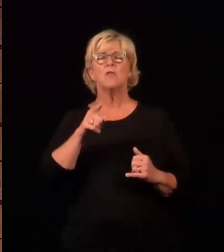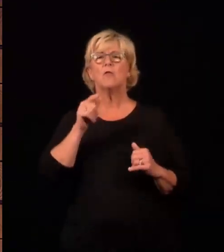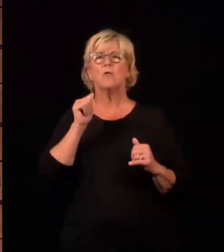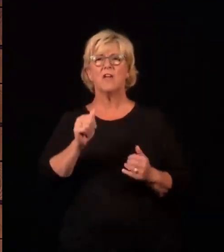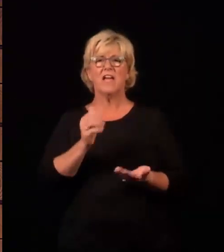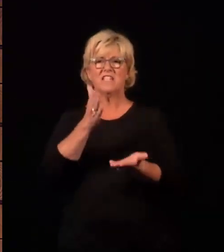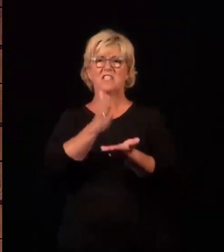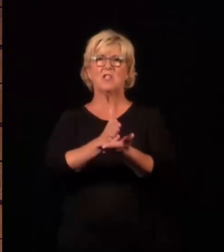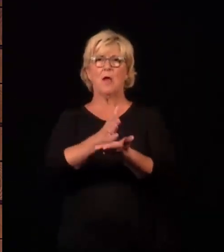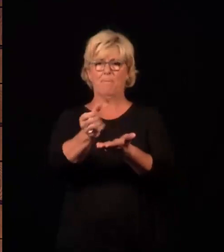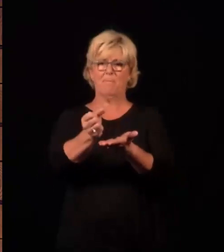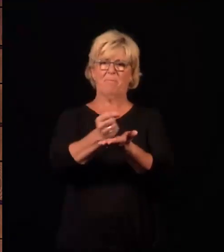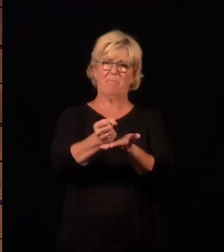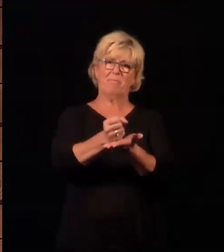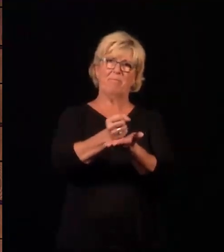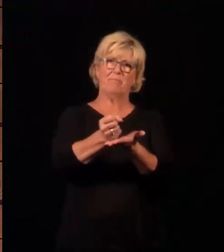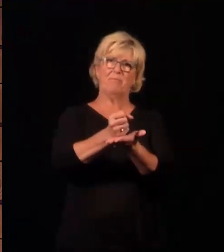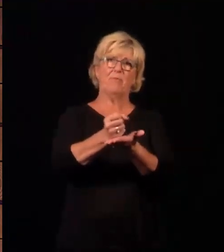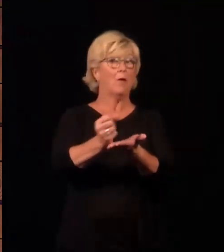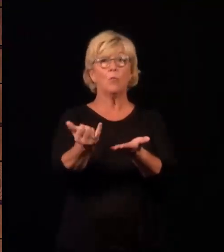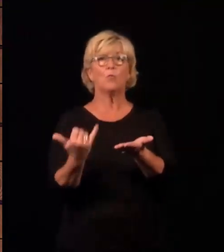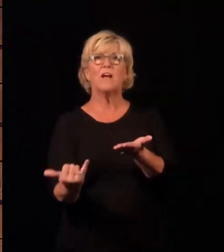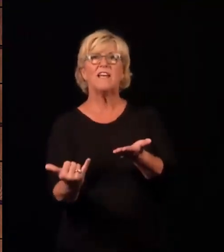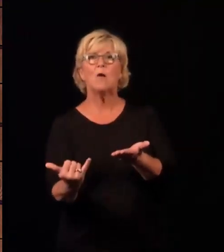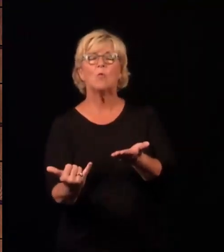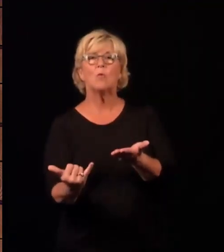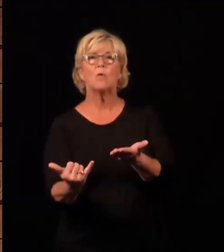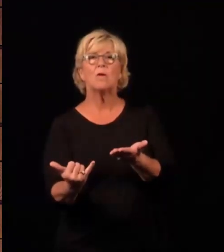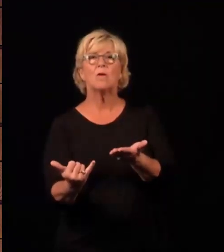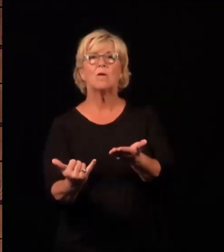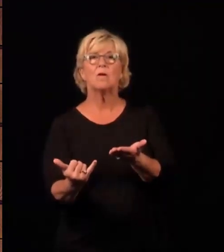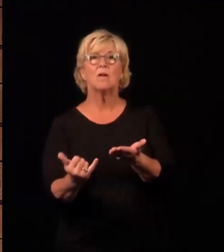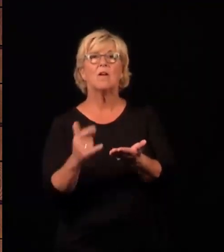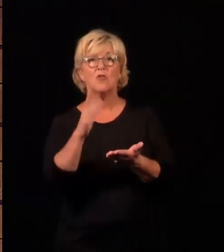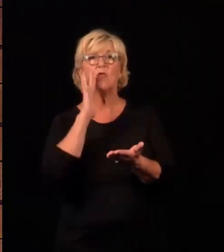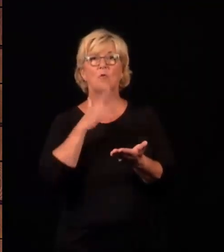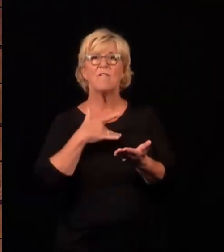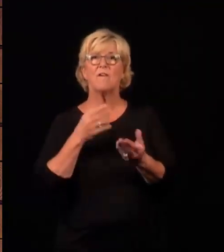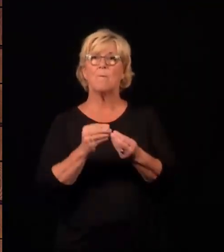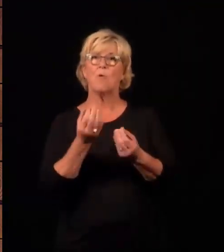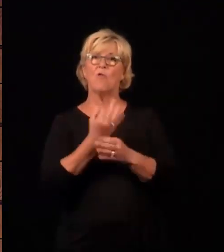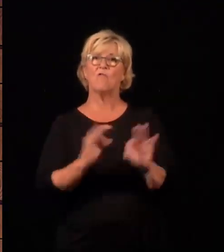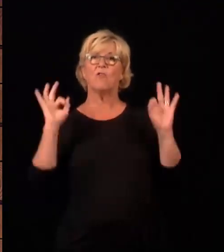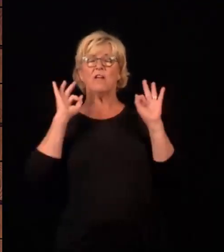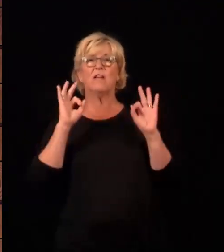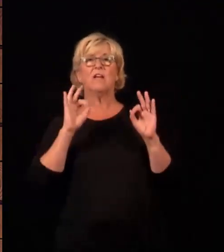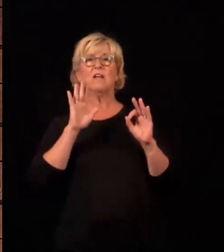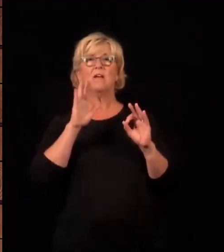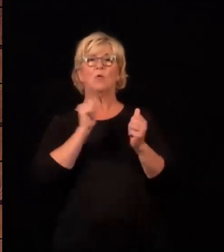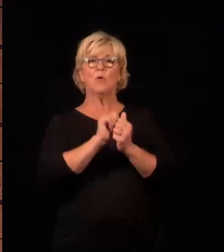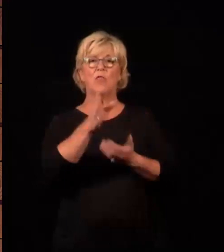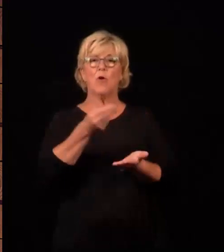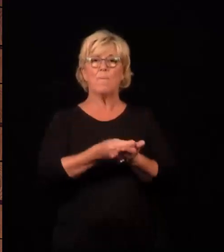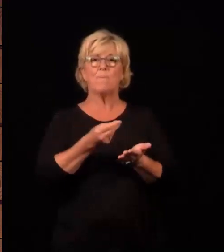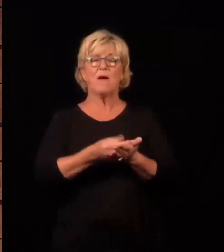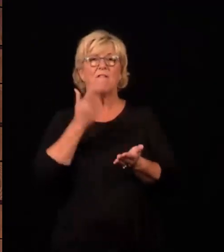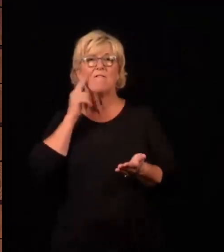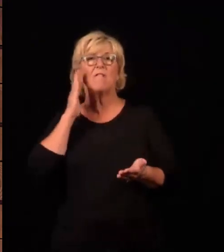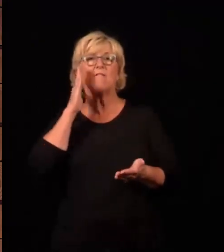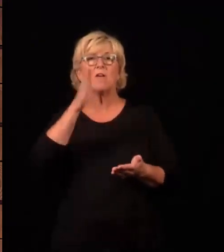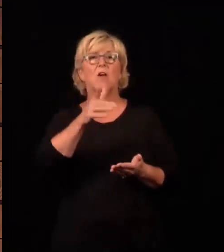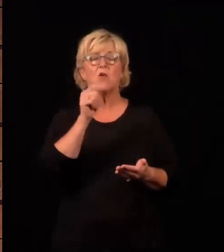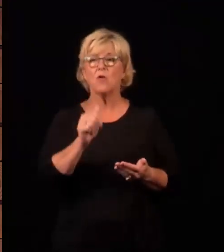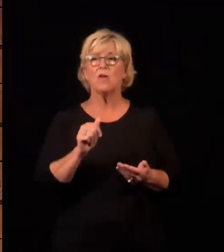card charging bandwagon right now. It'll free you financially for the future. It'll give you a greater ability